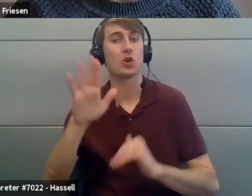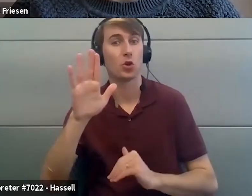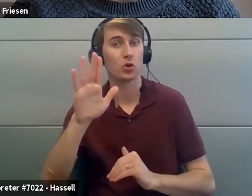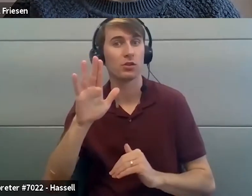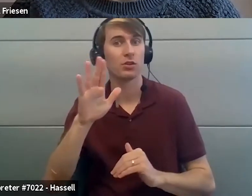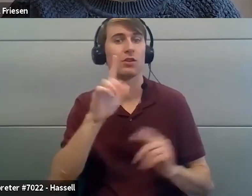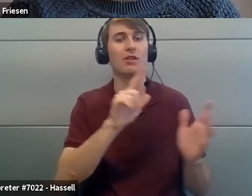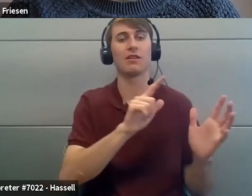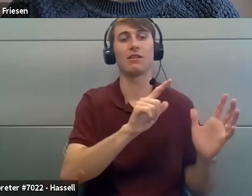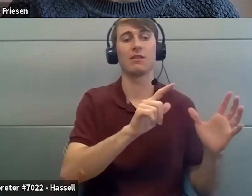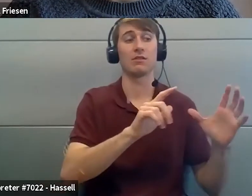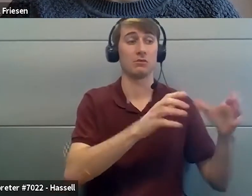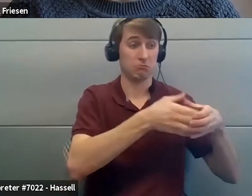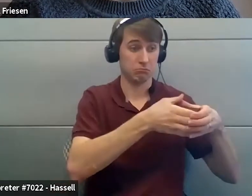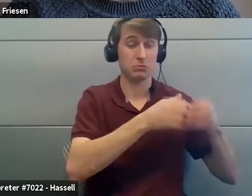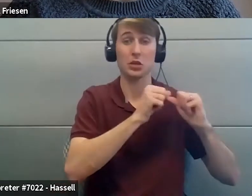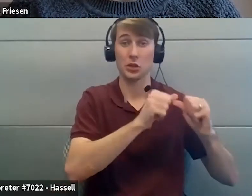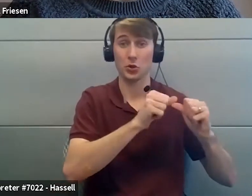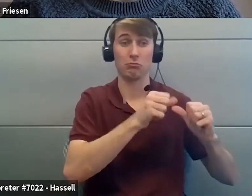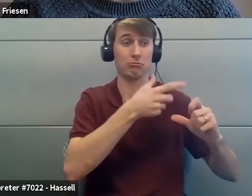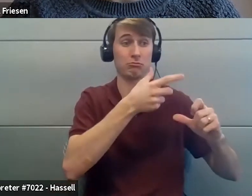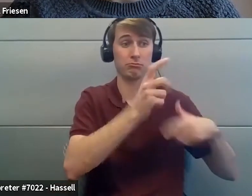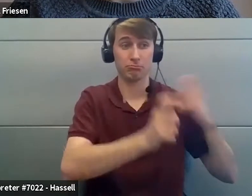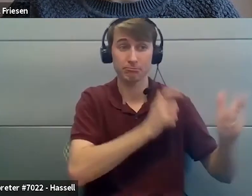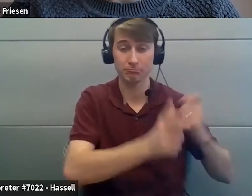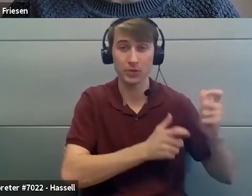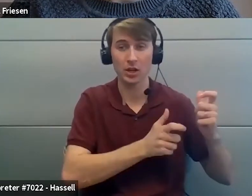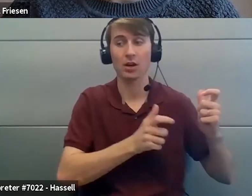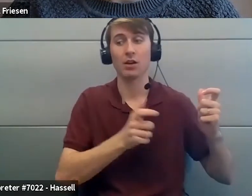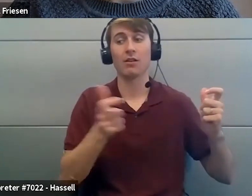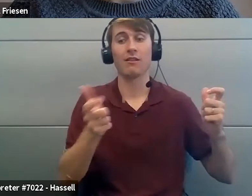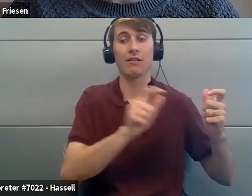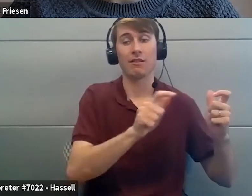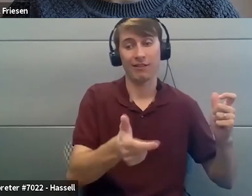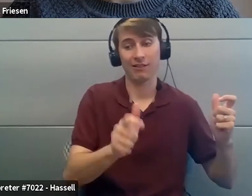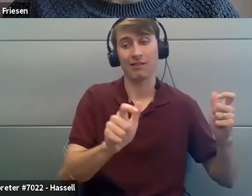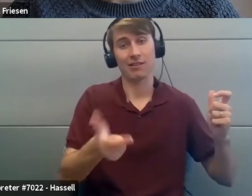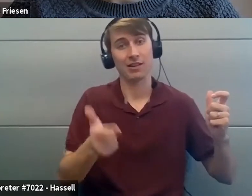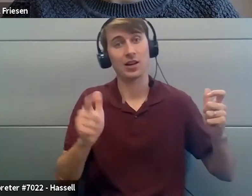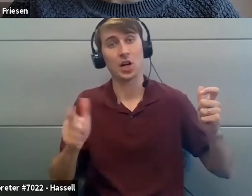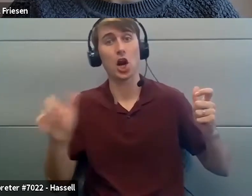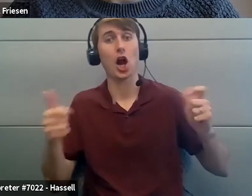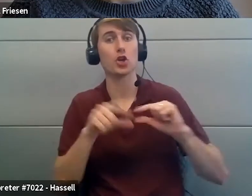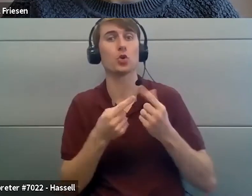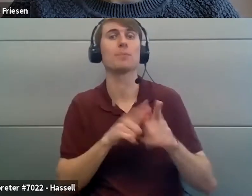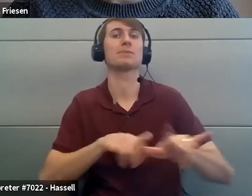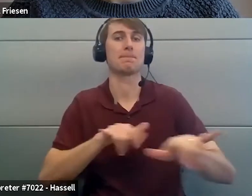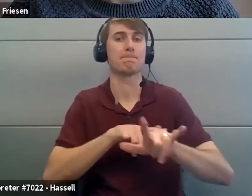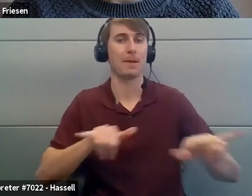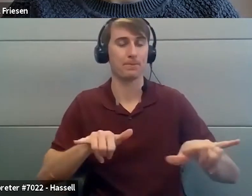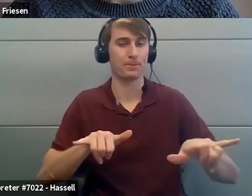we're going to continue to see more seniors and more from the food industry, but then we'll also start working